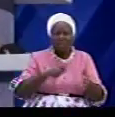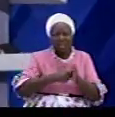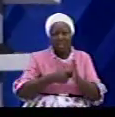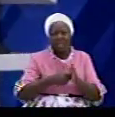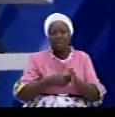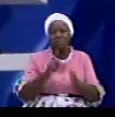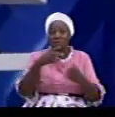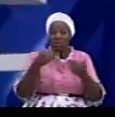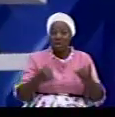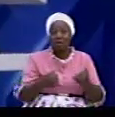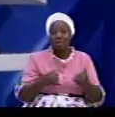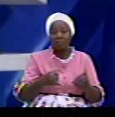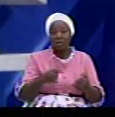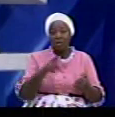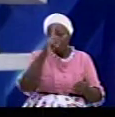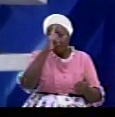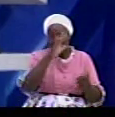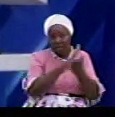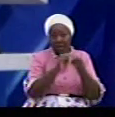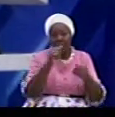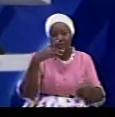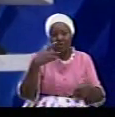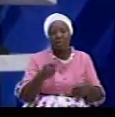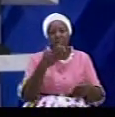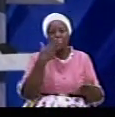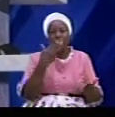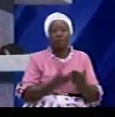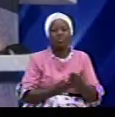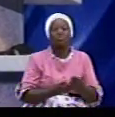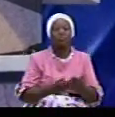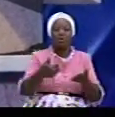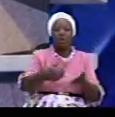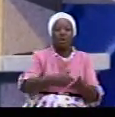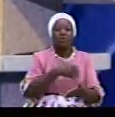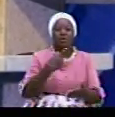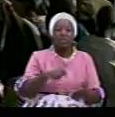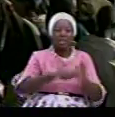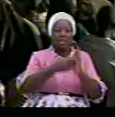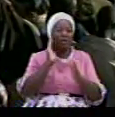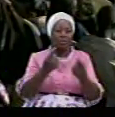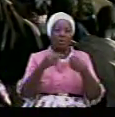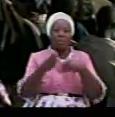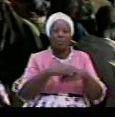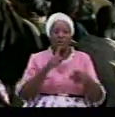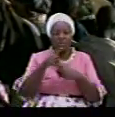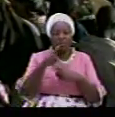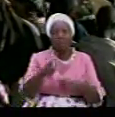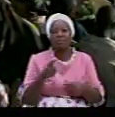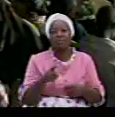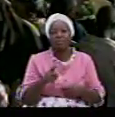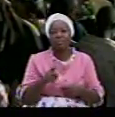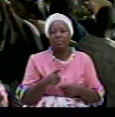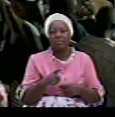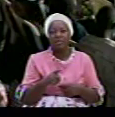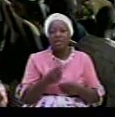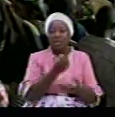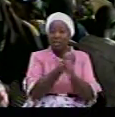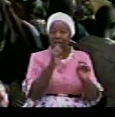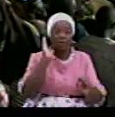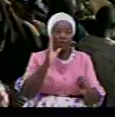believe the good news. The key will come back to you. Yeah. Salvation will